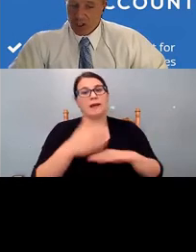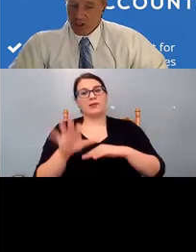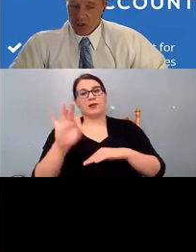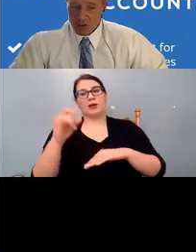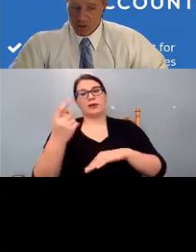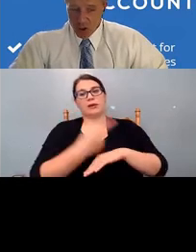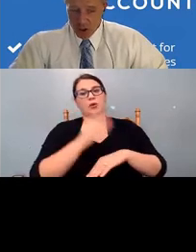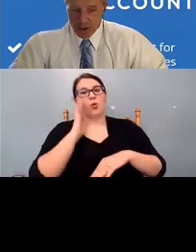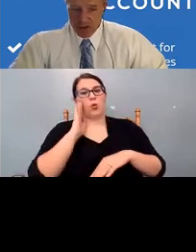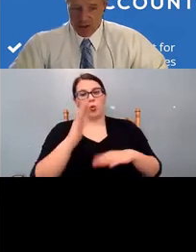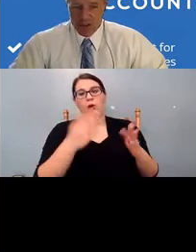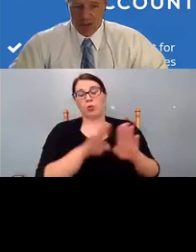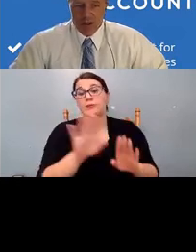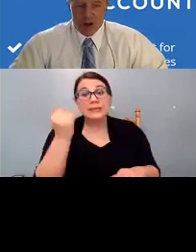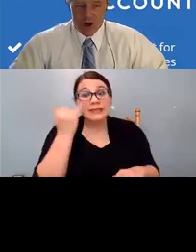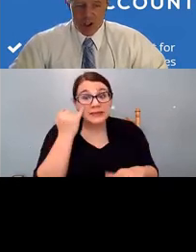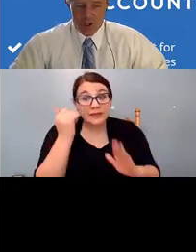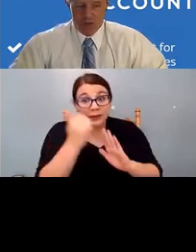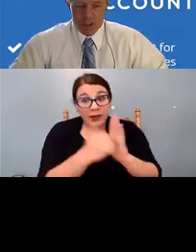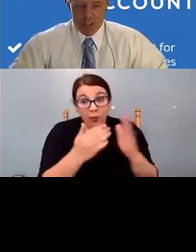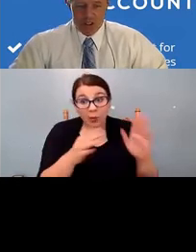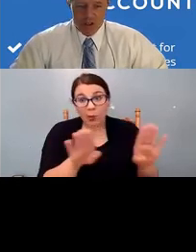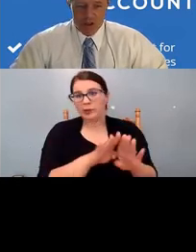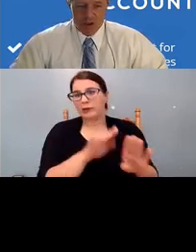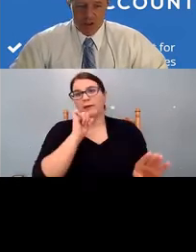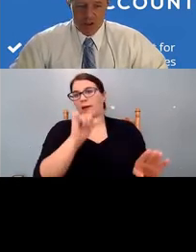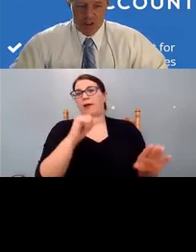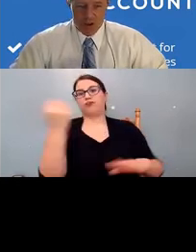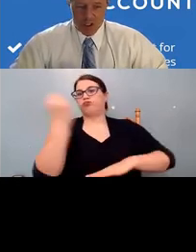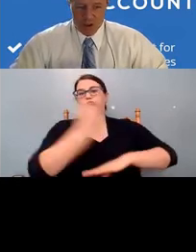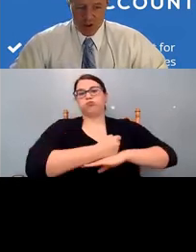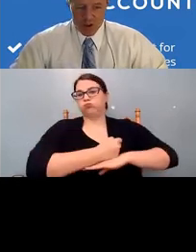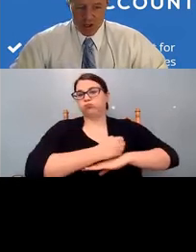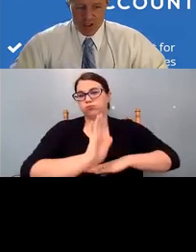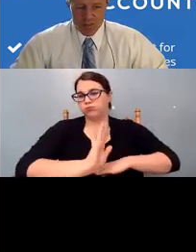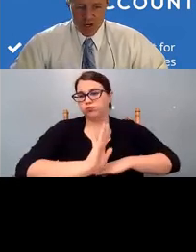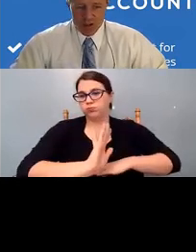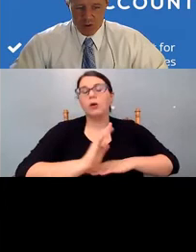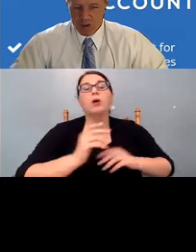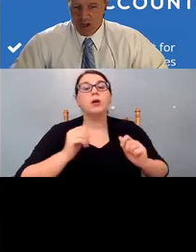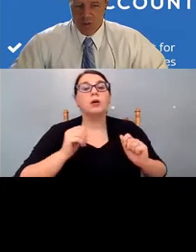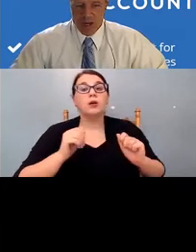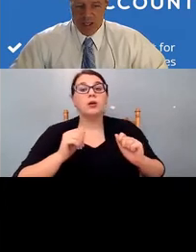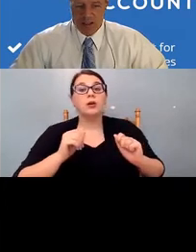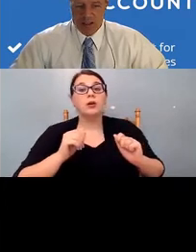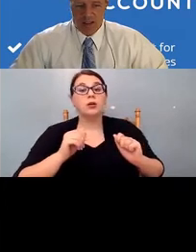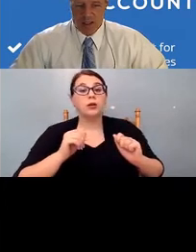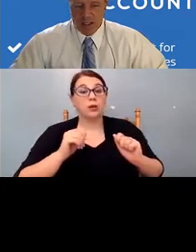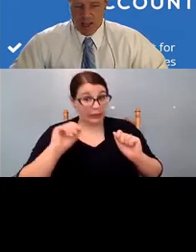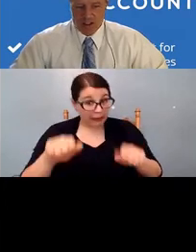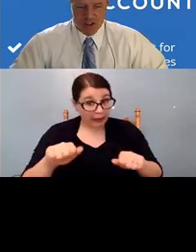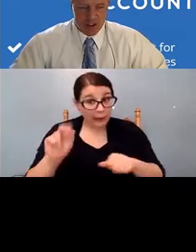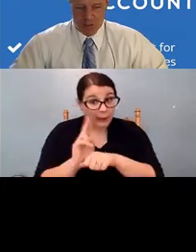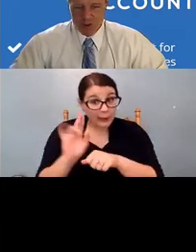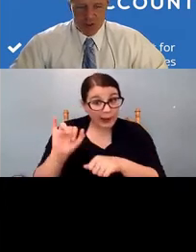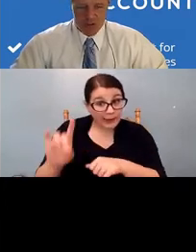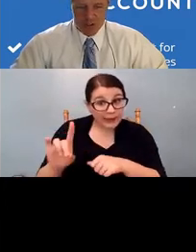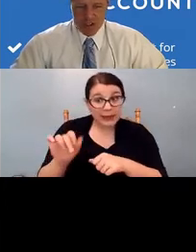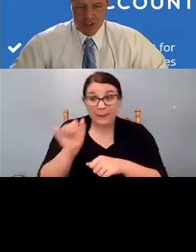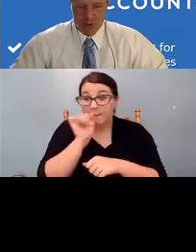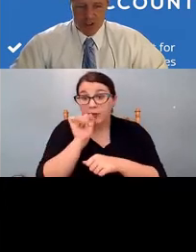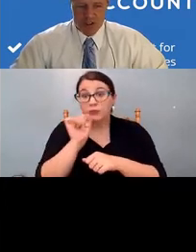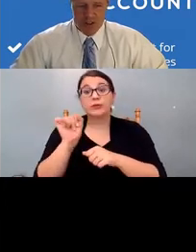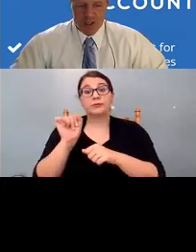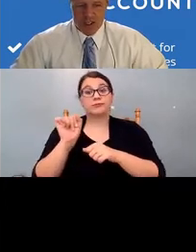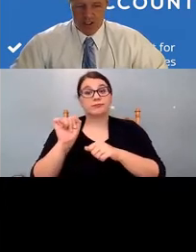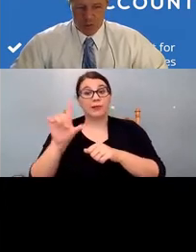closed, it's not closed for good. All you would ever need to do is using your user ID and password, log back in, answer a couple